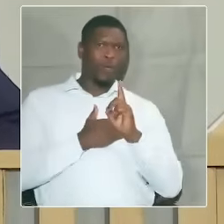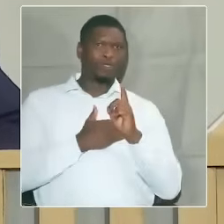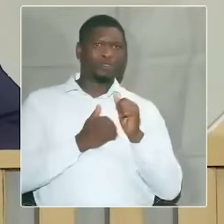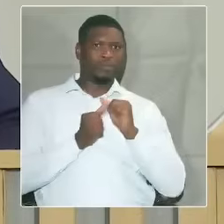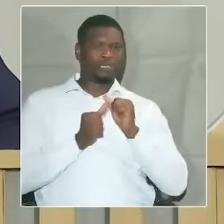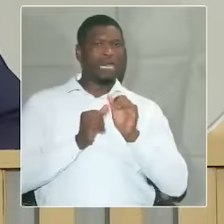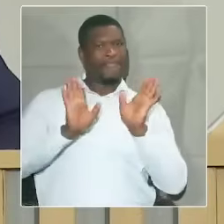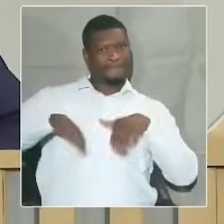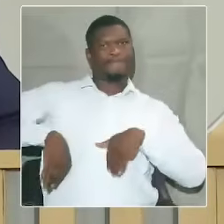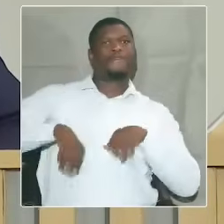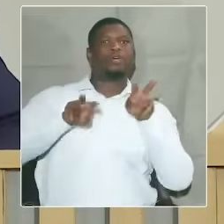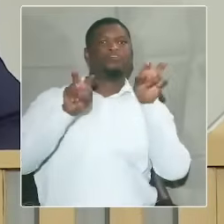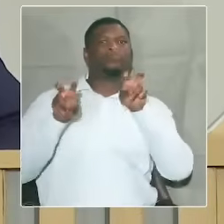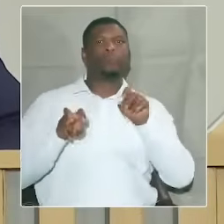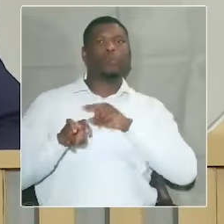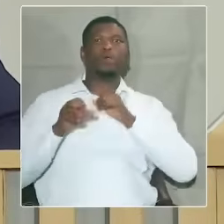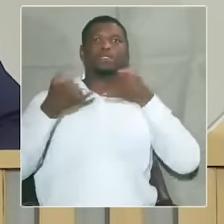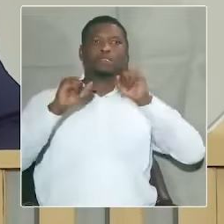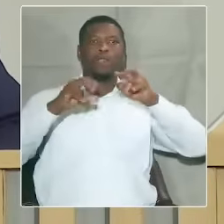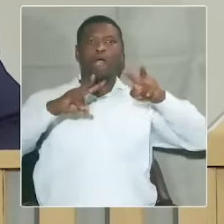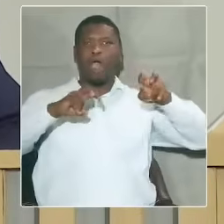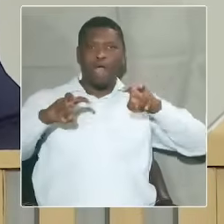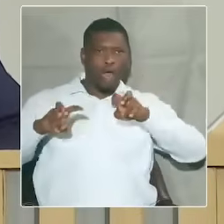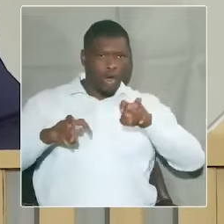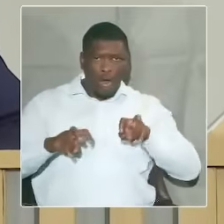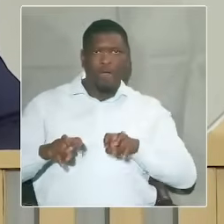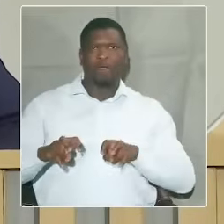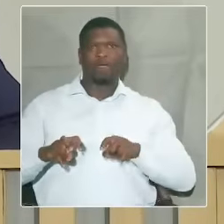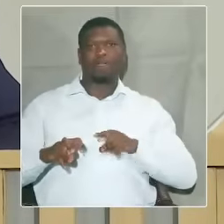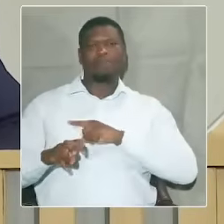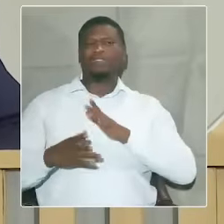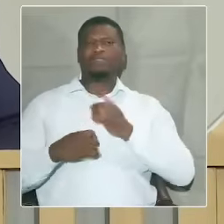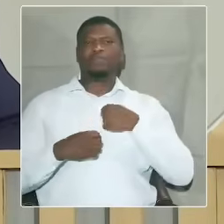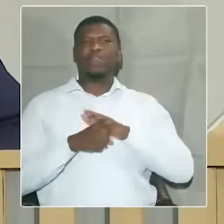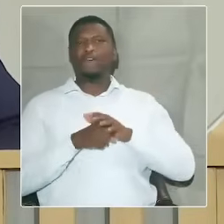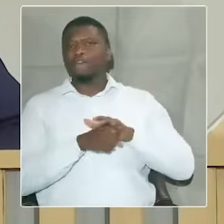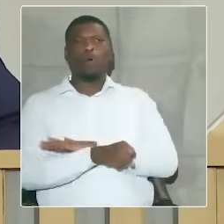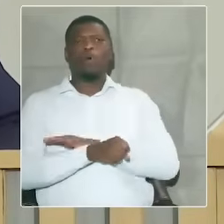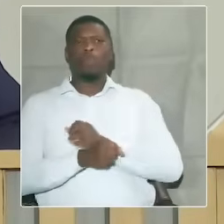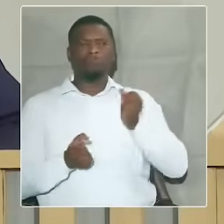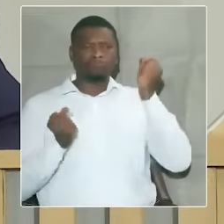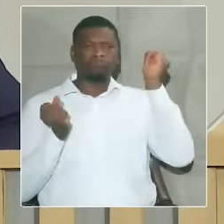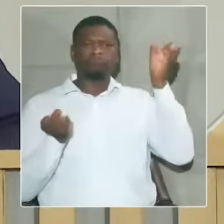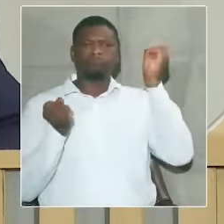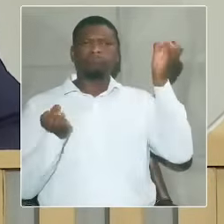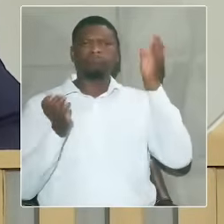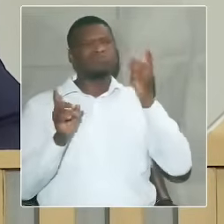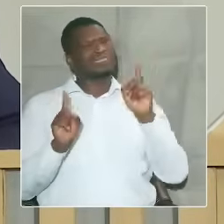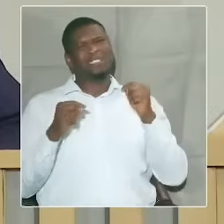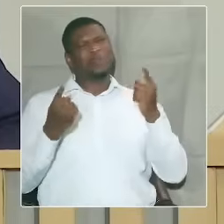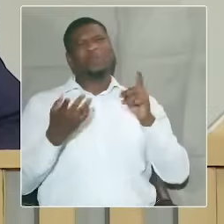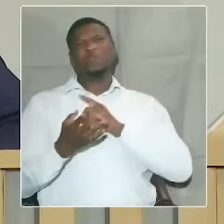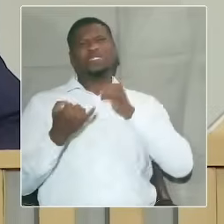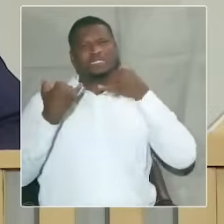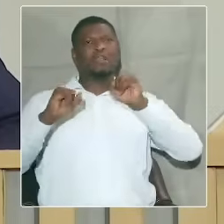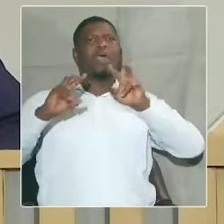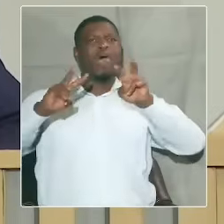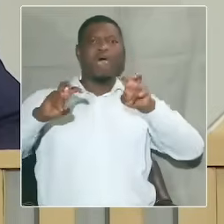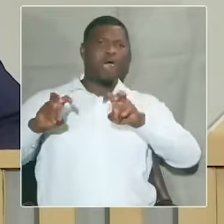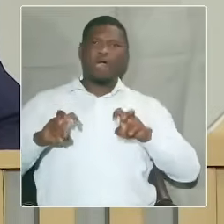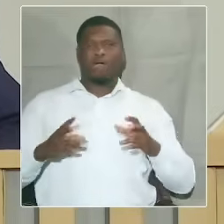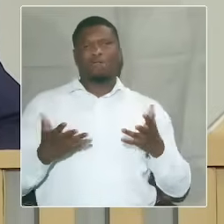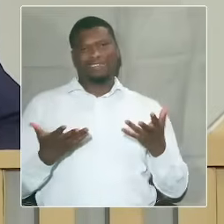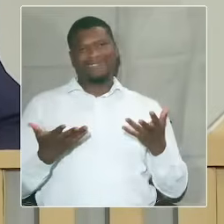Yeah, I think it is safe to leave it there because it's still under investigation, so it might not be good